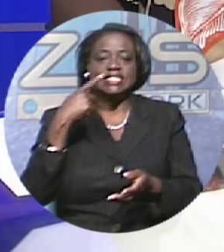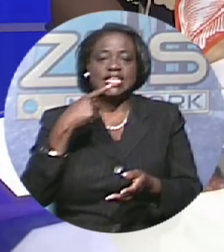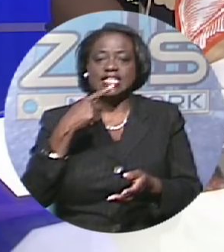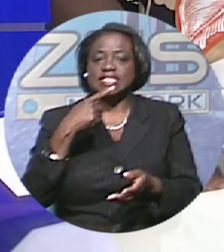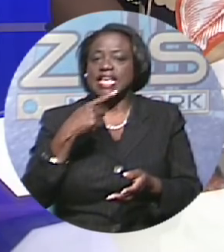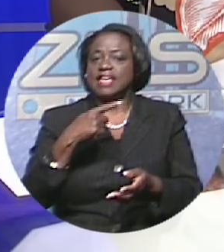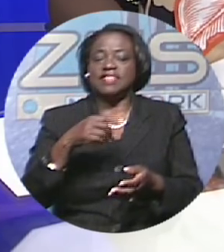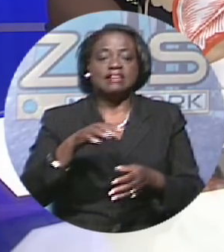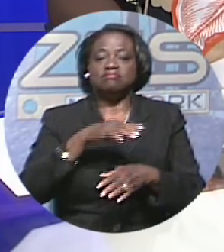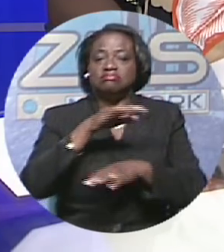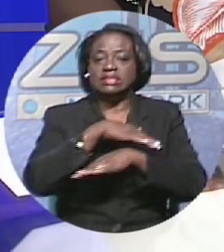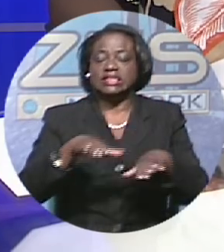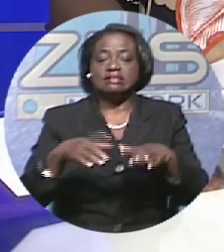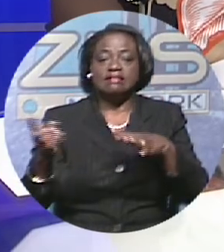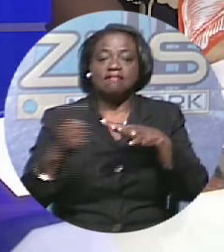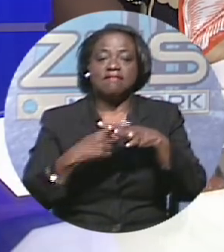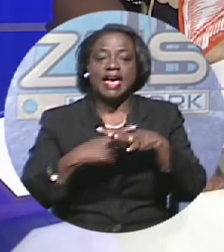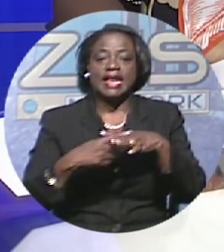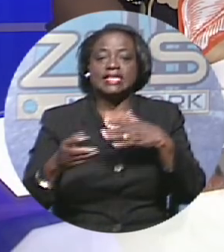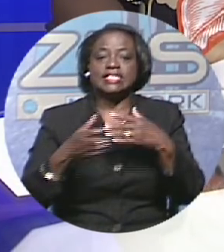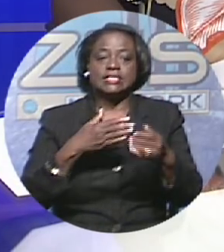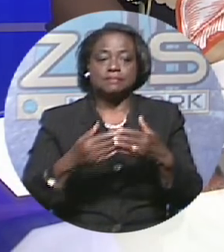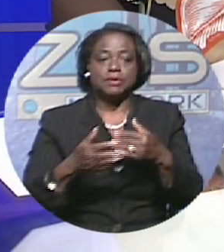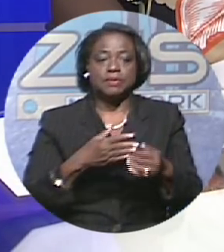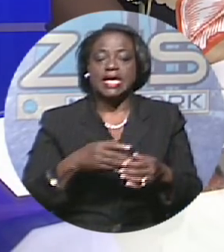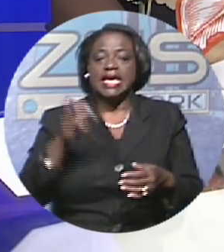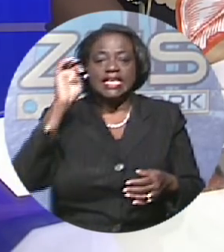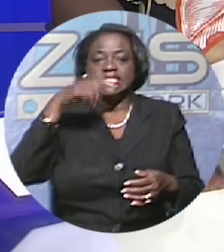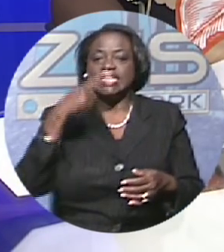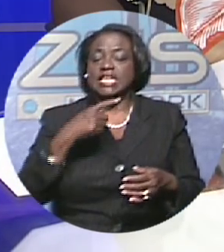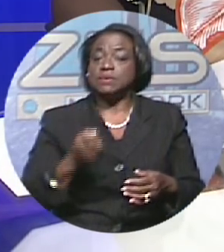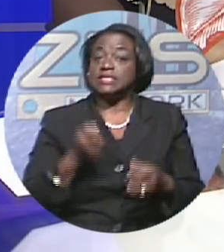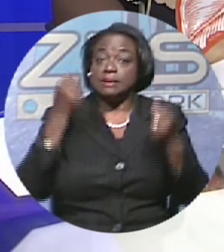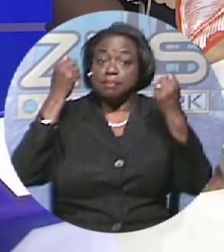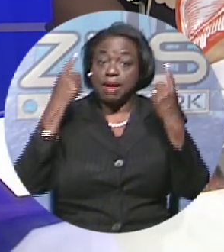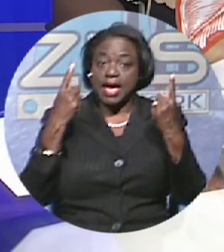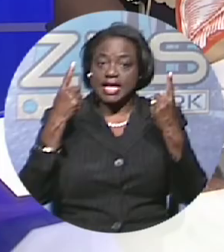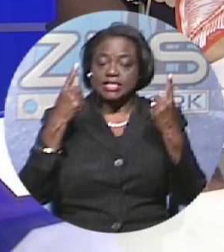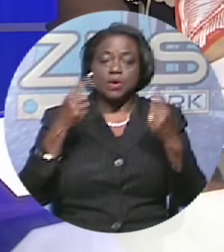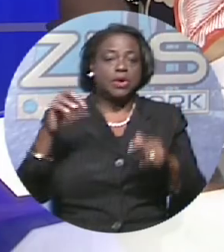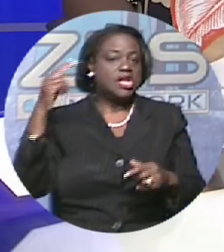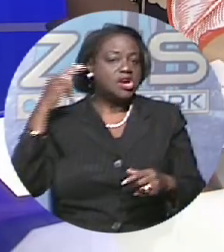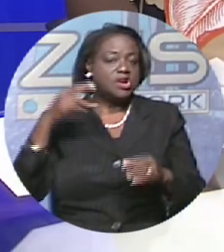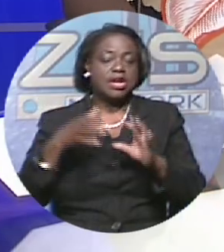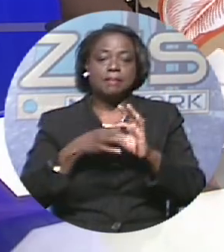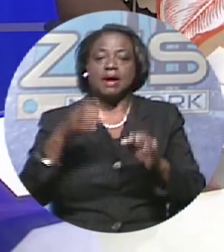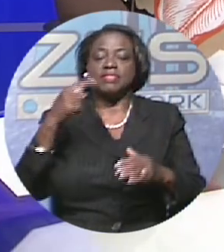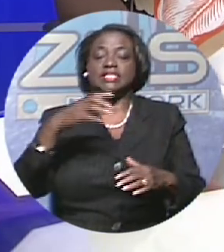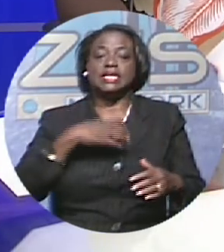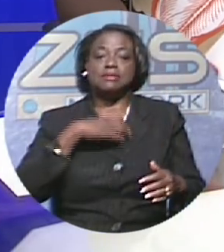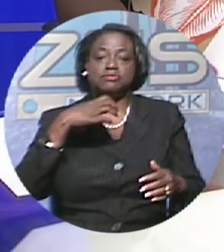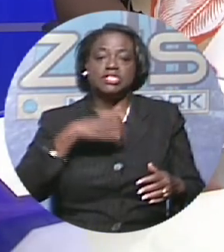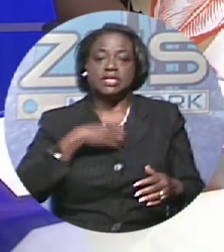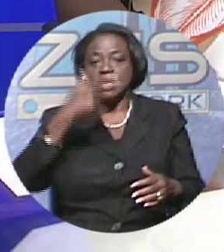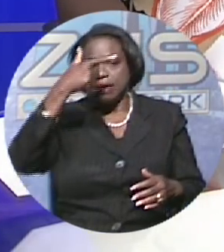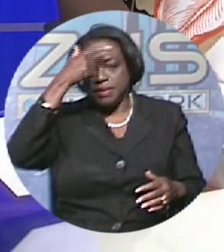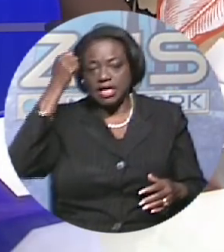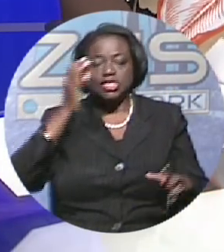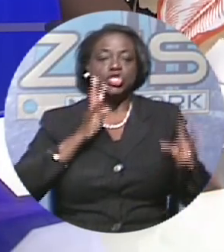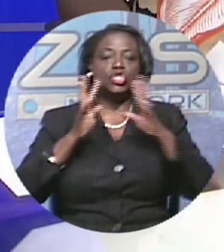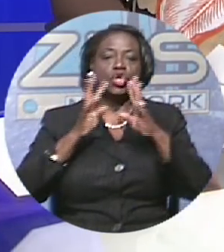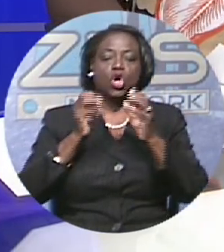Union at the Labor office. He said he was surprised on hearing about the demonstration as he had just spoken with the union